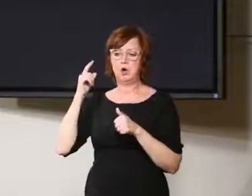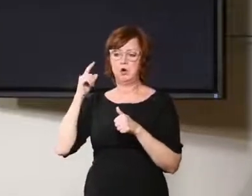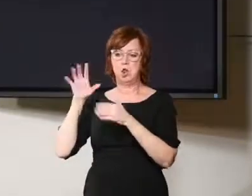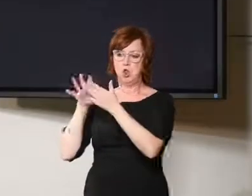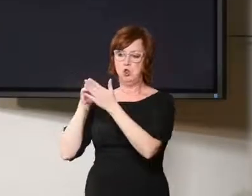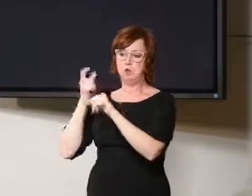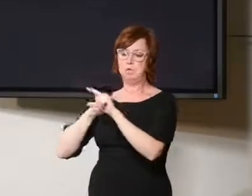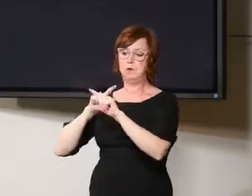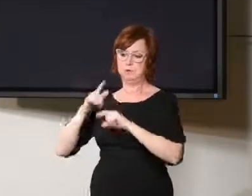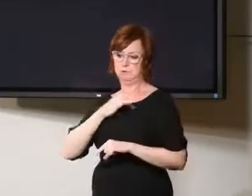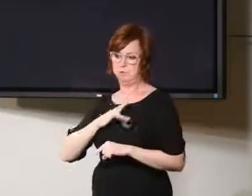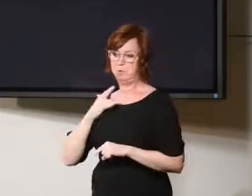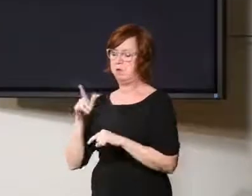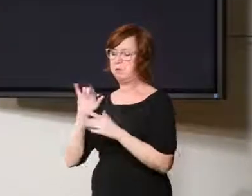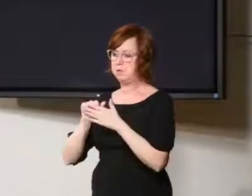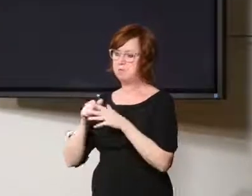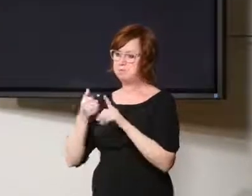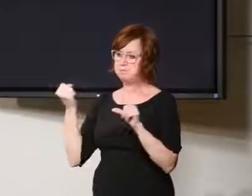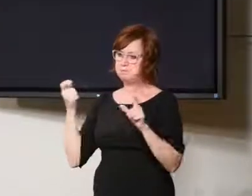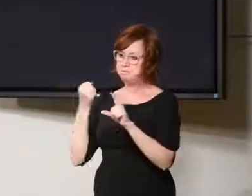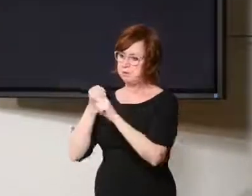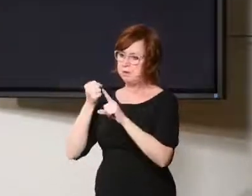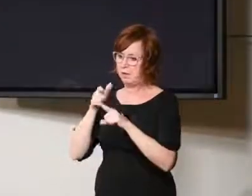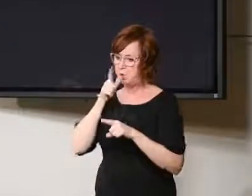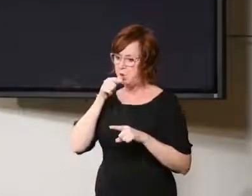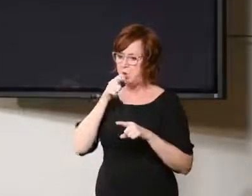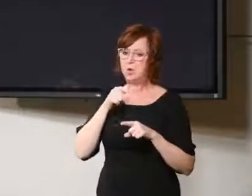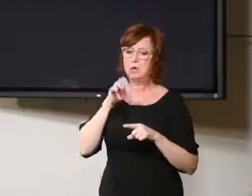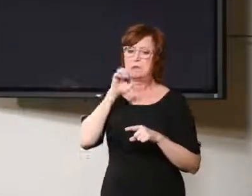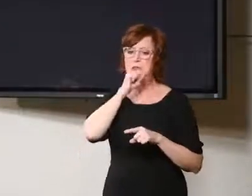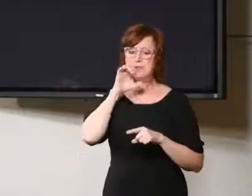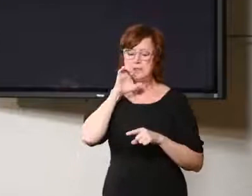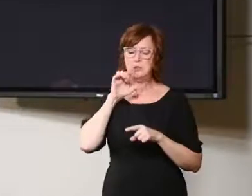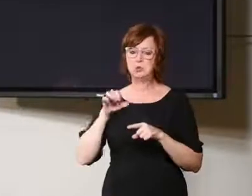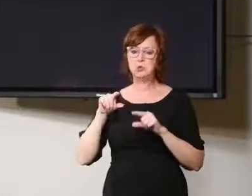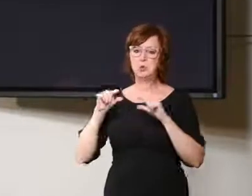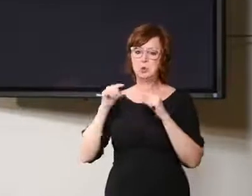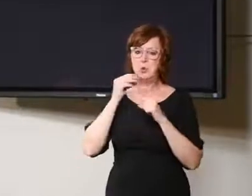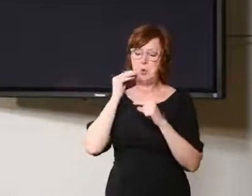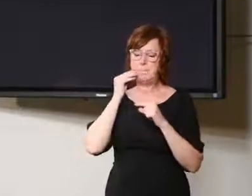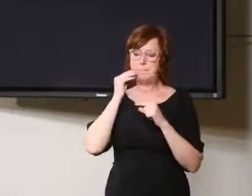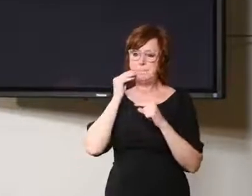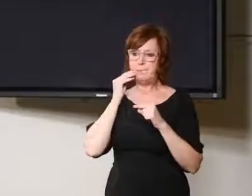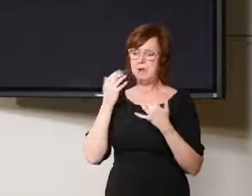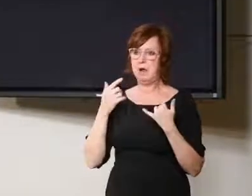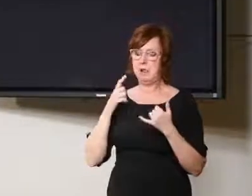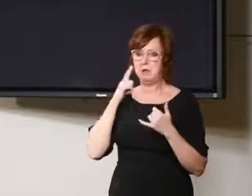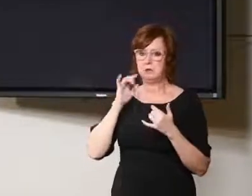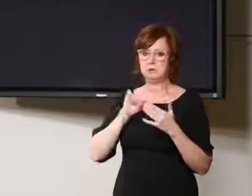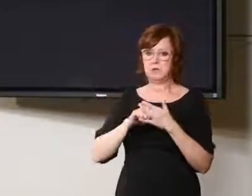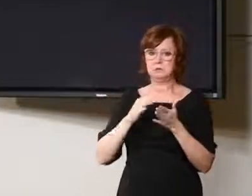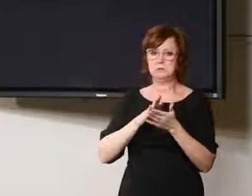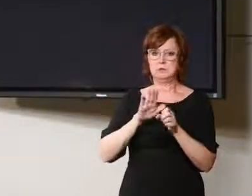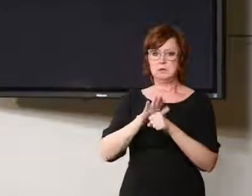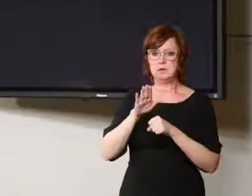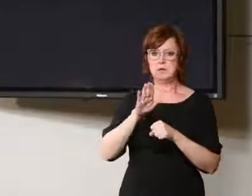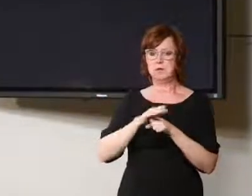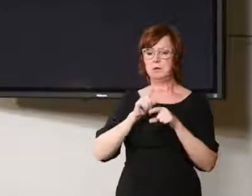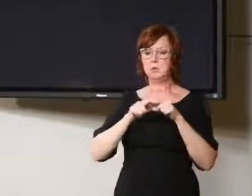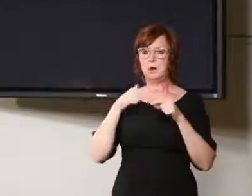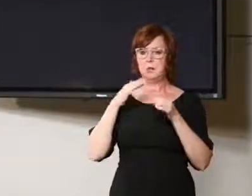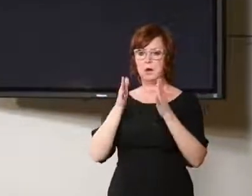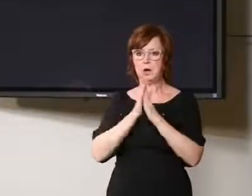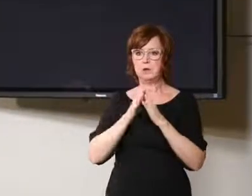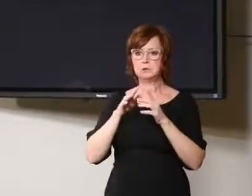of impacting the most vulnerable. So with that, I'll stop, and I'll see if colleagues from the Saskatchewan